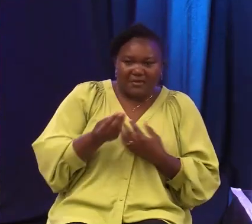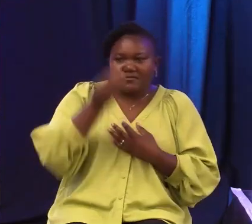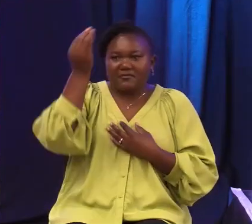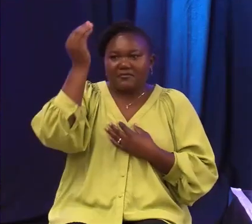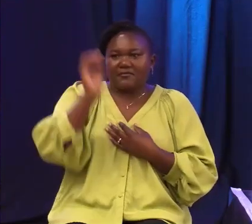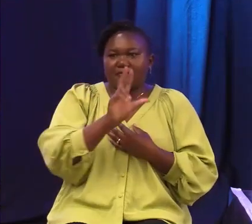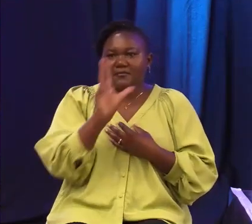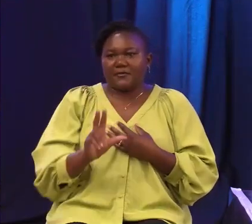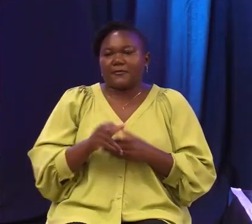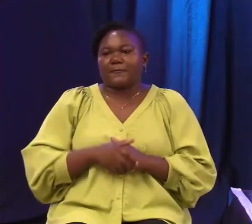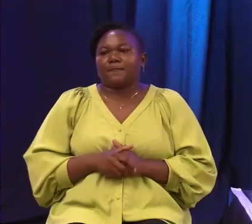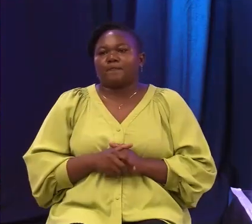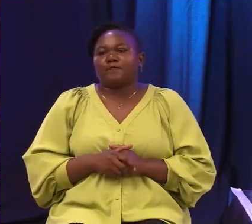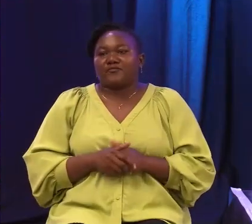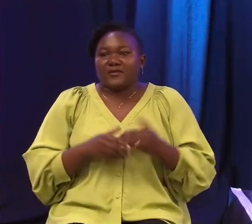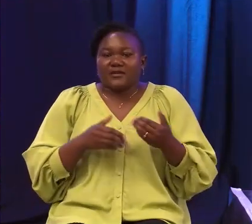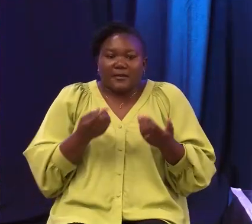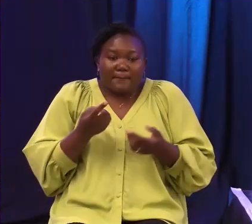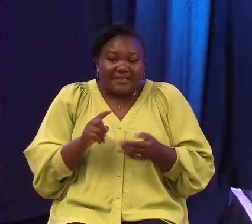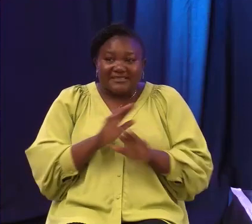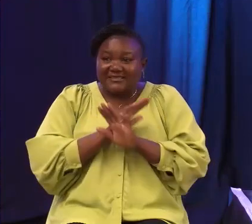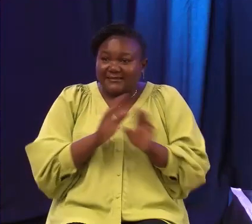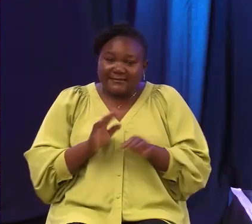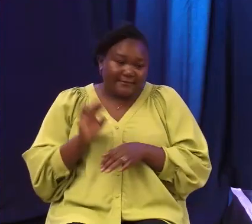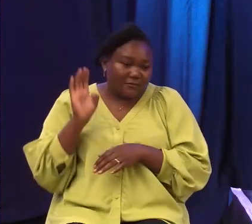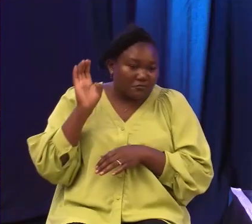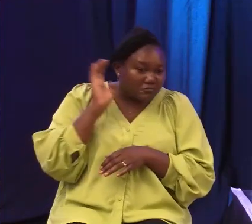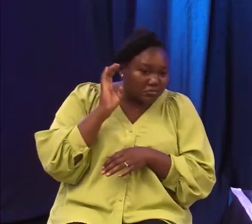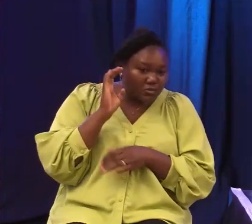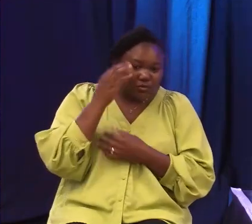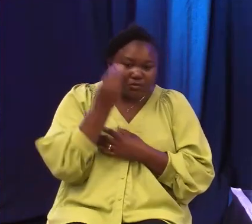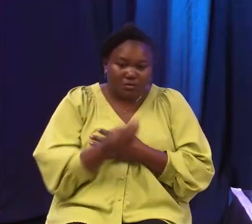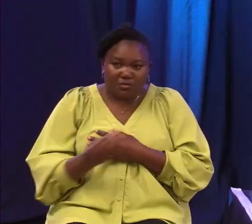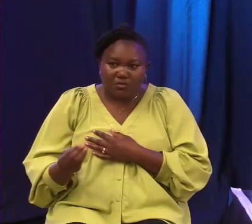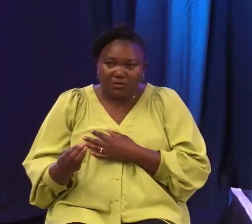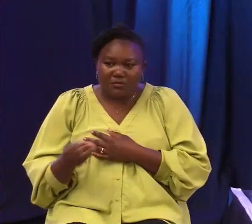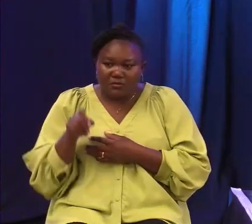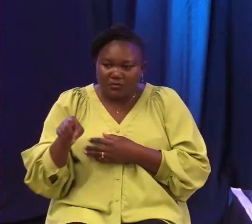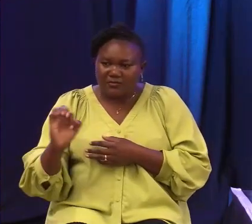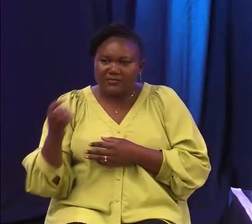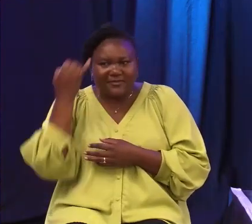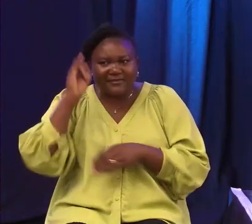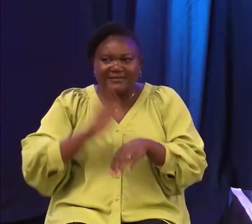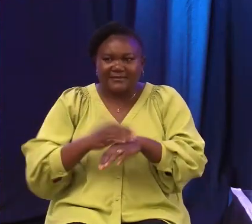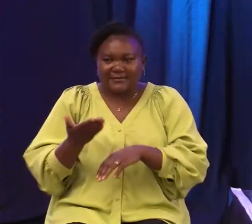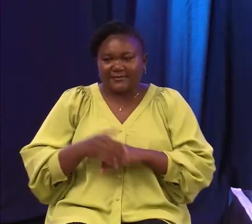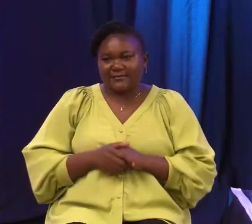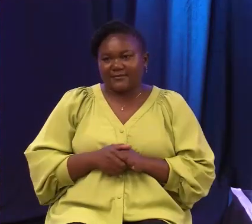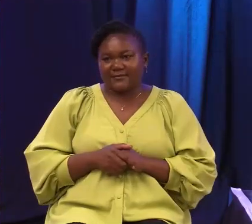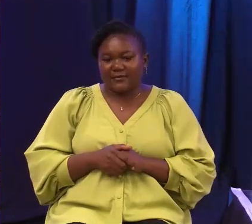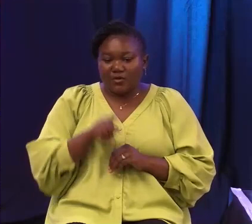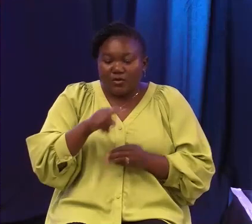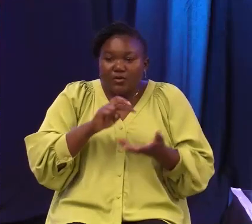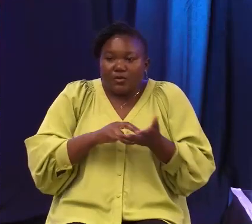generation. Where can we hear the children's voice? Though they are the